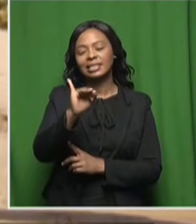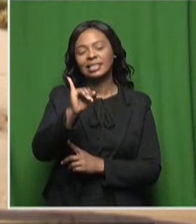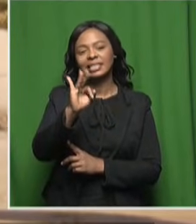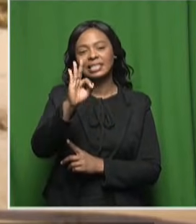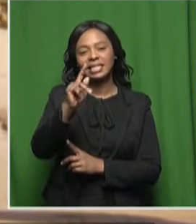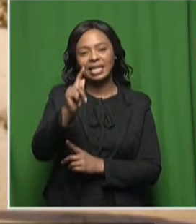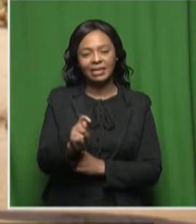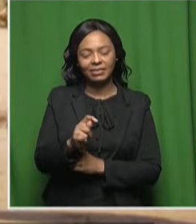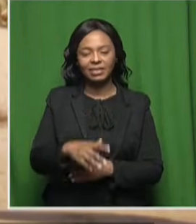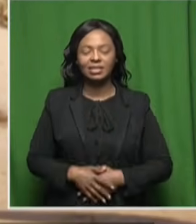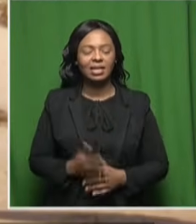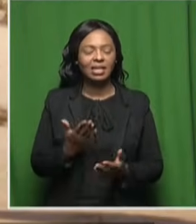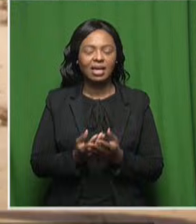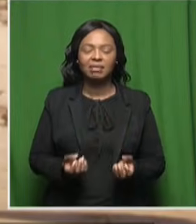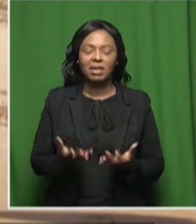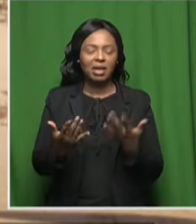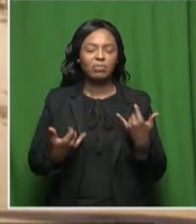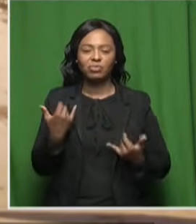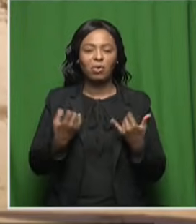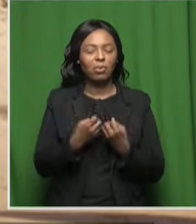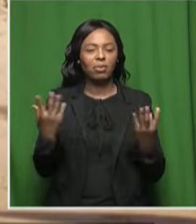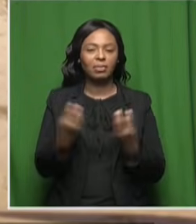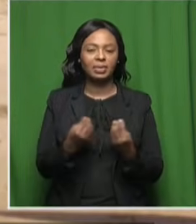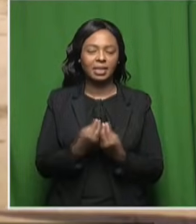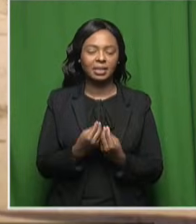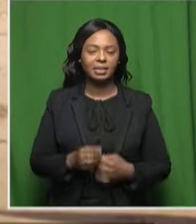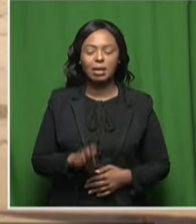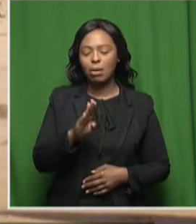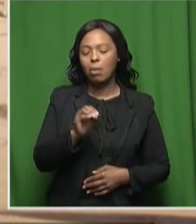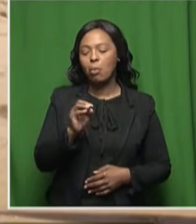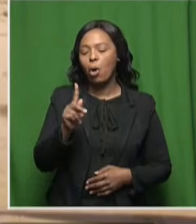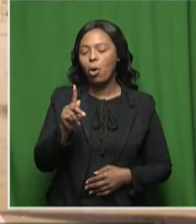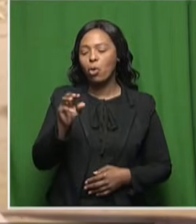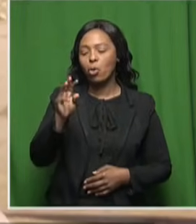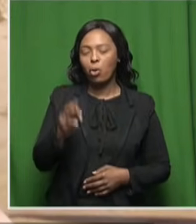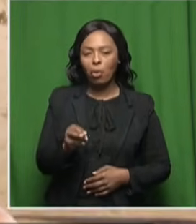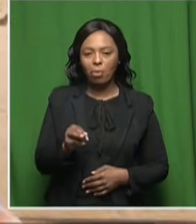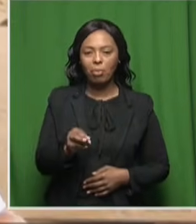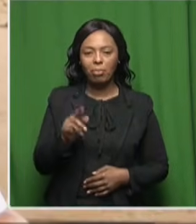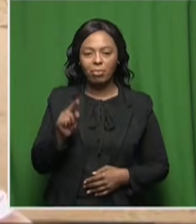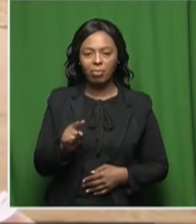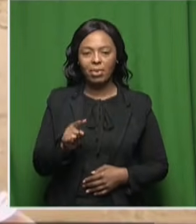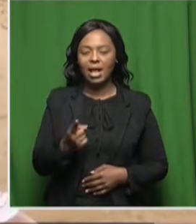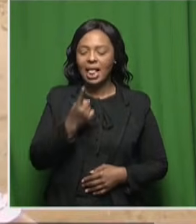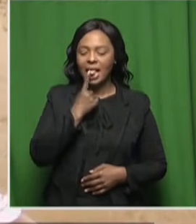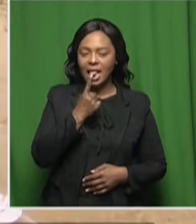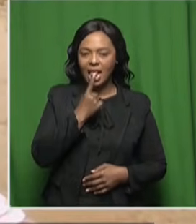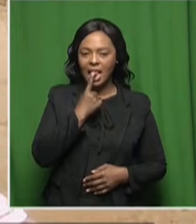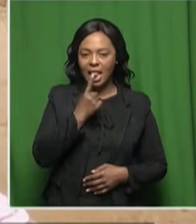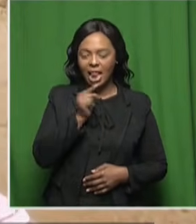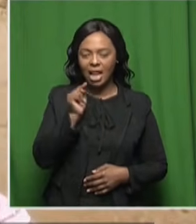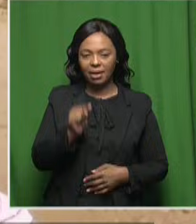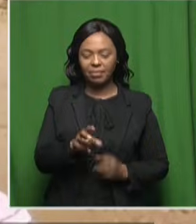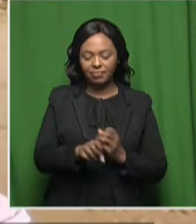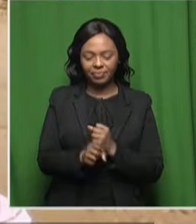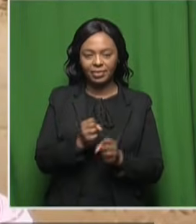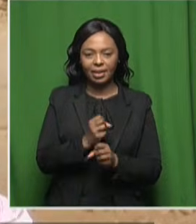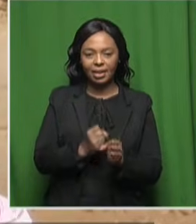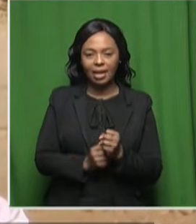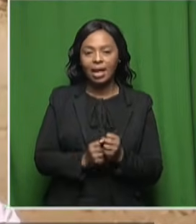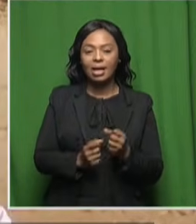bokkoms are the ultimate delicacy that you have to taste only in